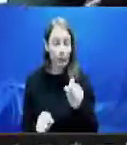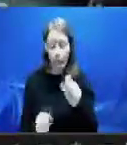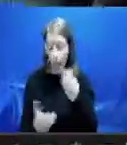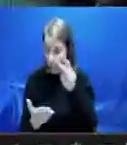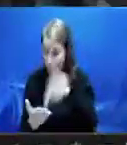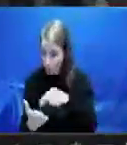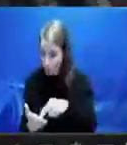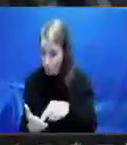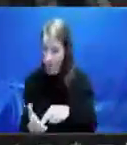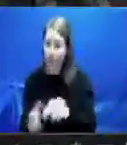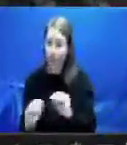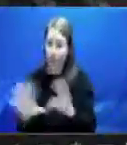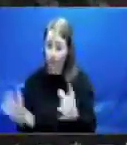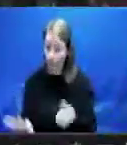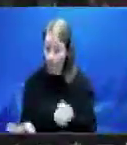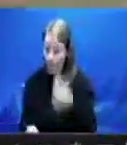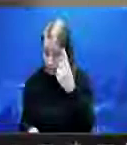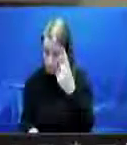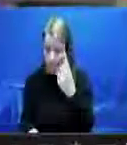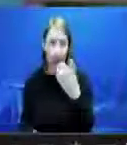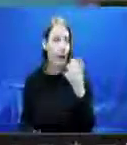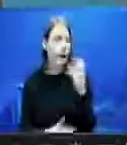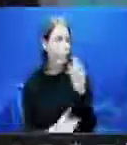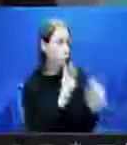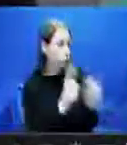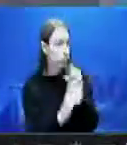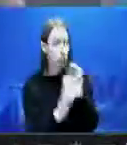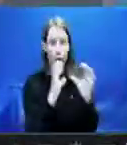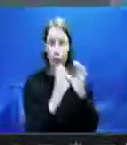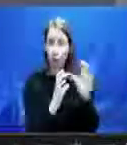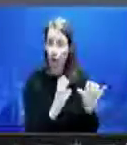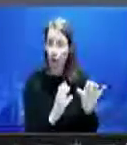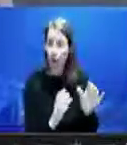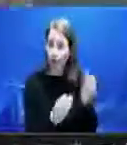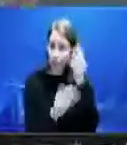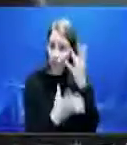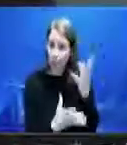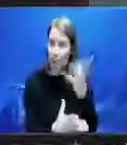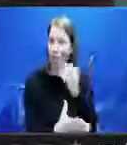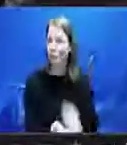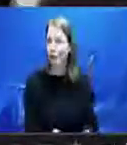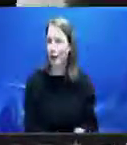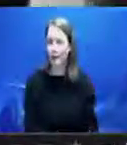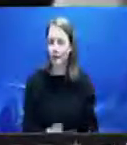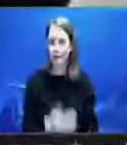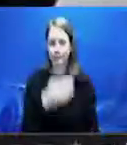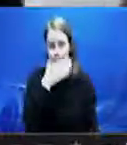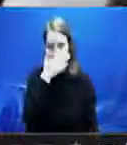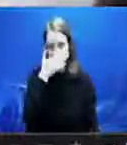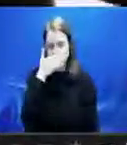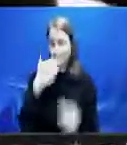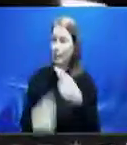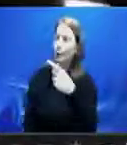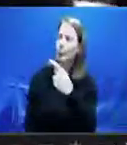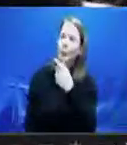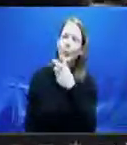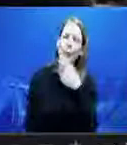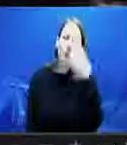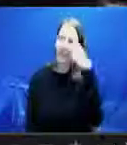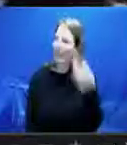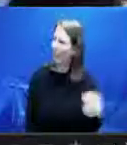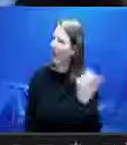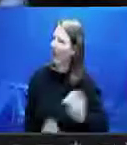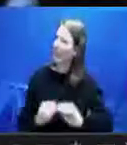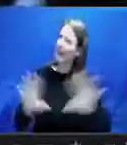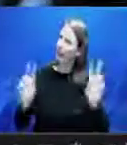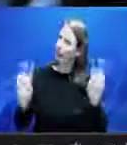in conversation as well as in writing. Was there a clear topic sentence in the introduction? Who says yes? Today, students